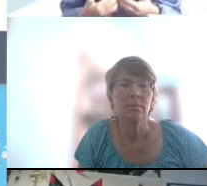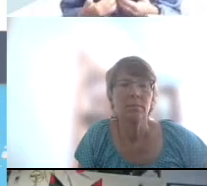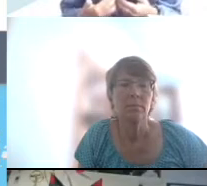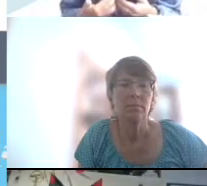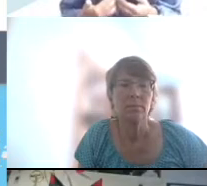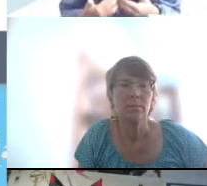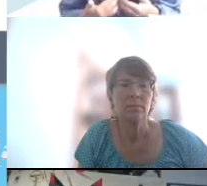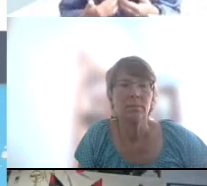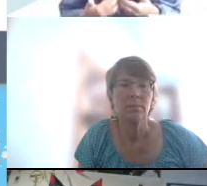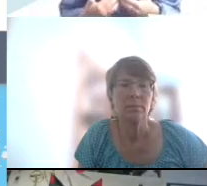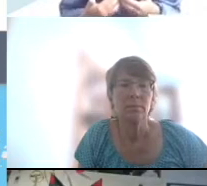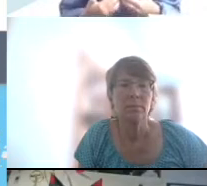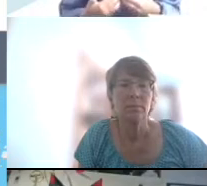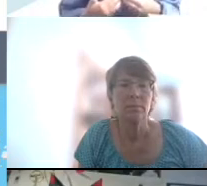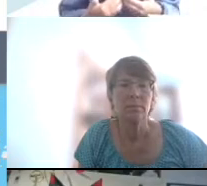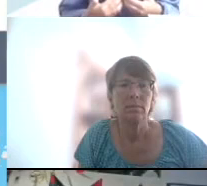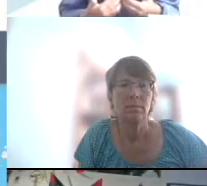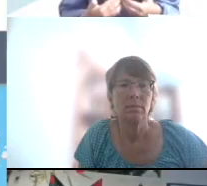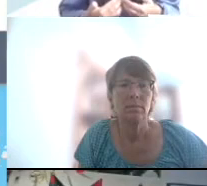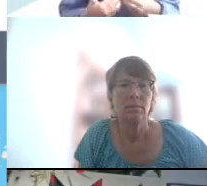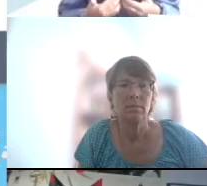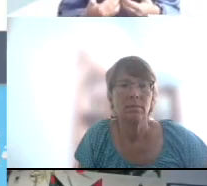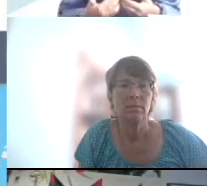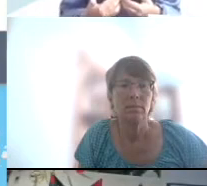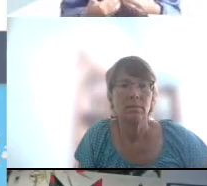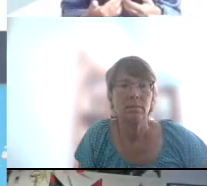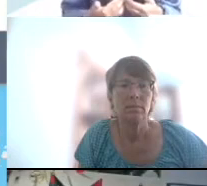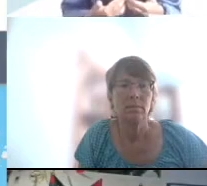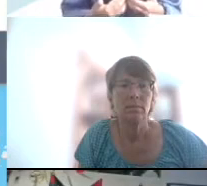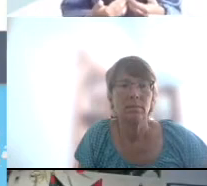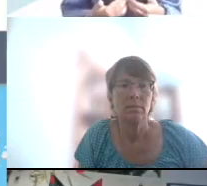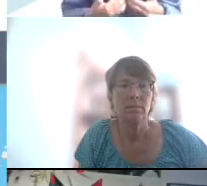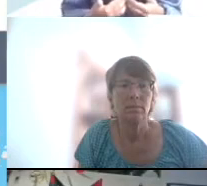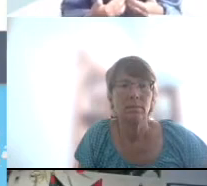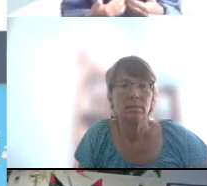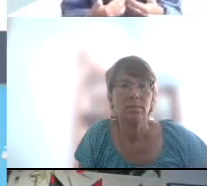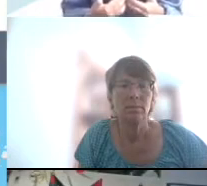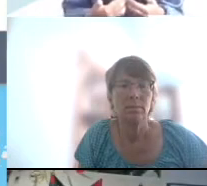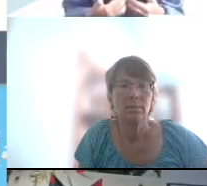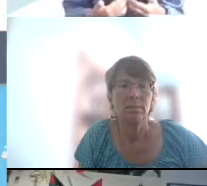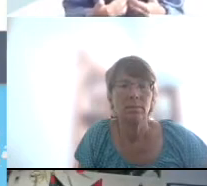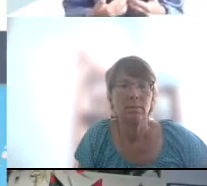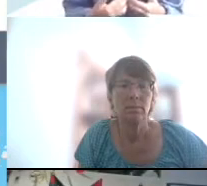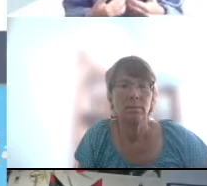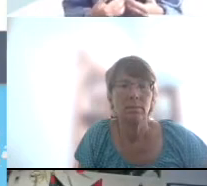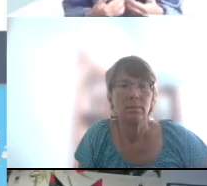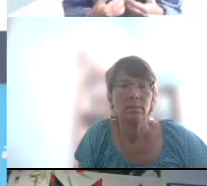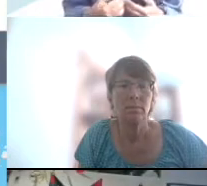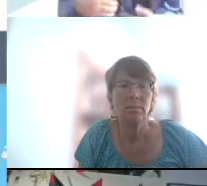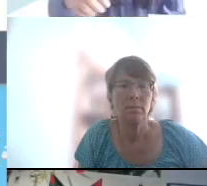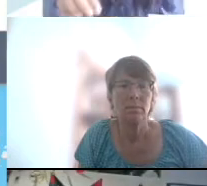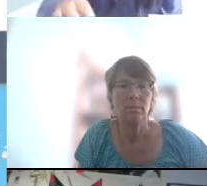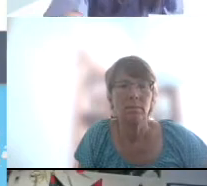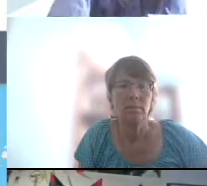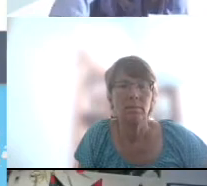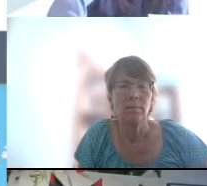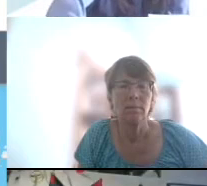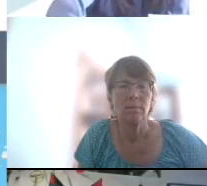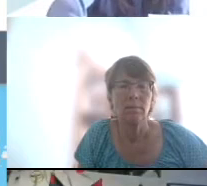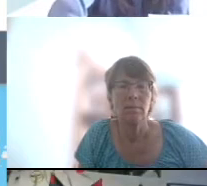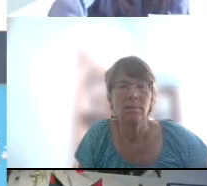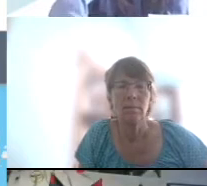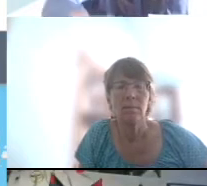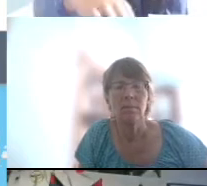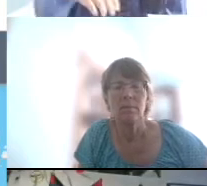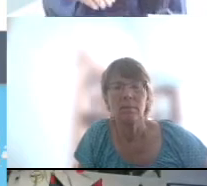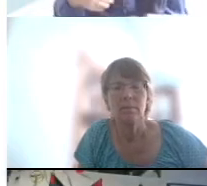of the disproportionate number of Indigenous people, as well as Black and racialized folks who've been affected by COVID-19. And last